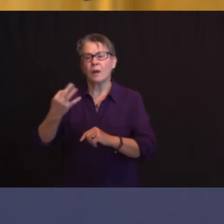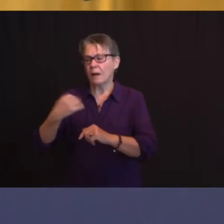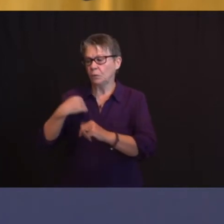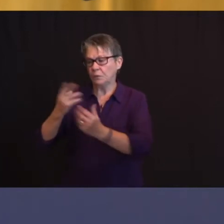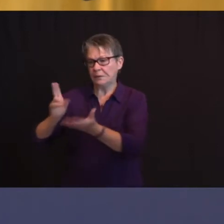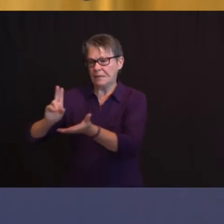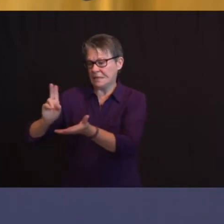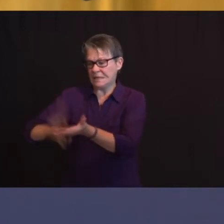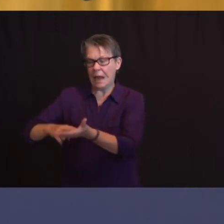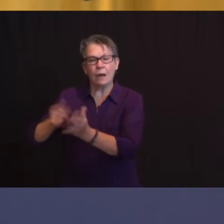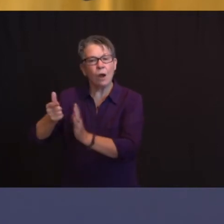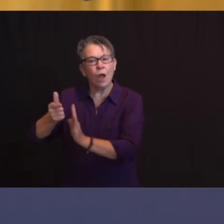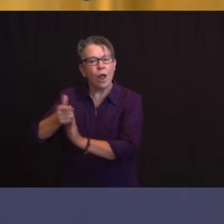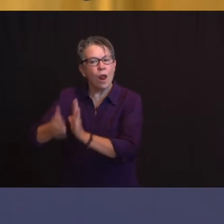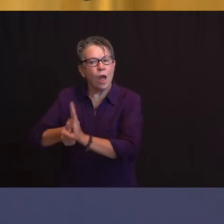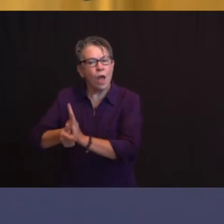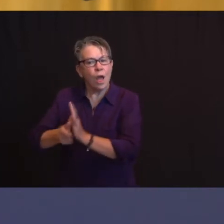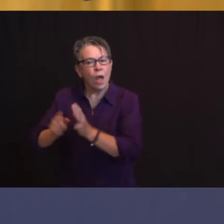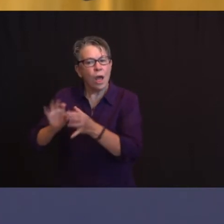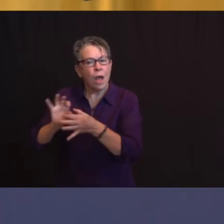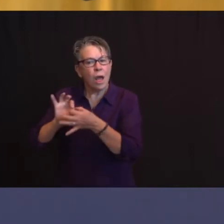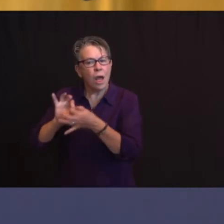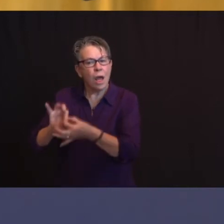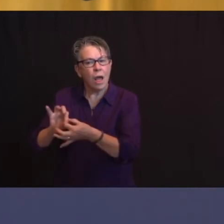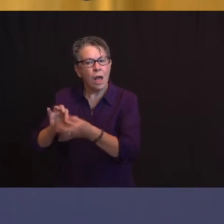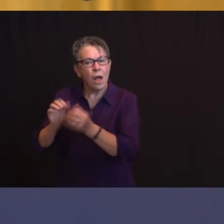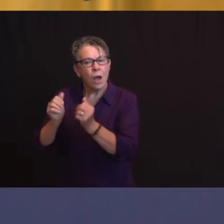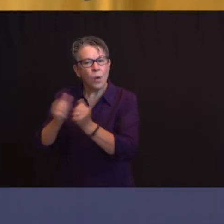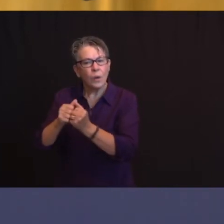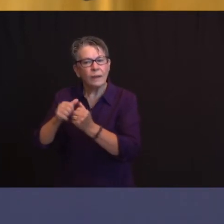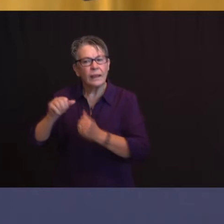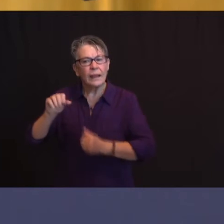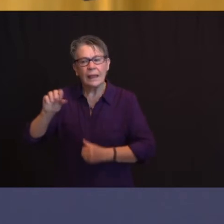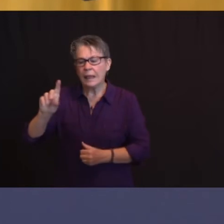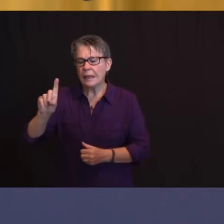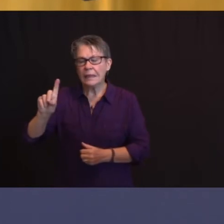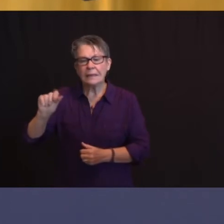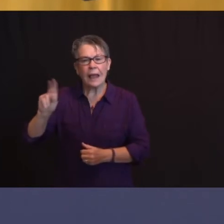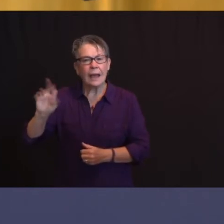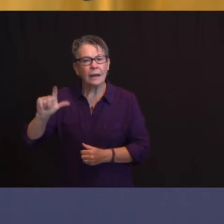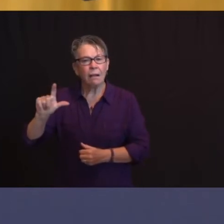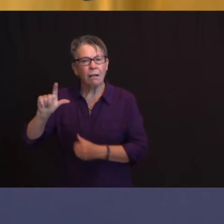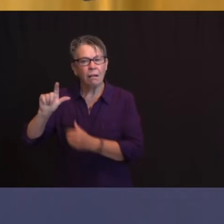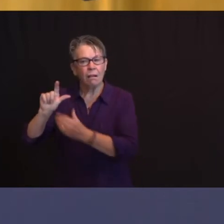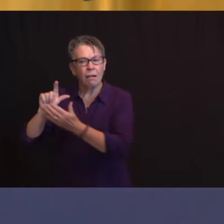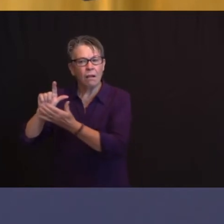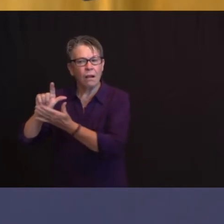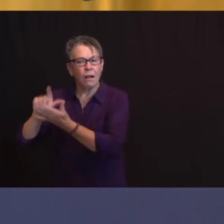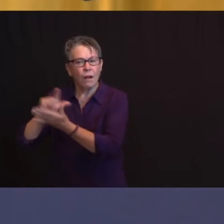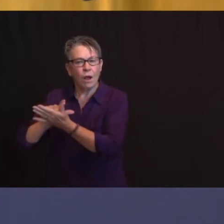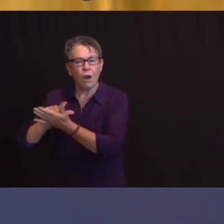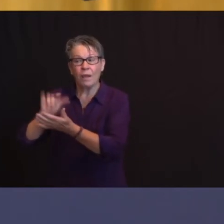that is in the name of a young lad who was murdered. And this is a law that will